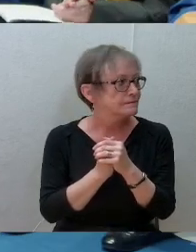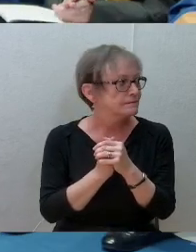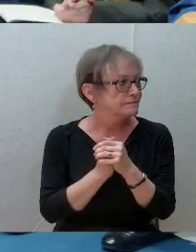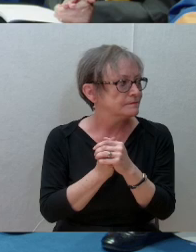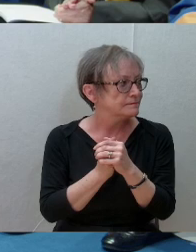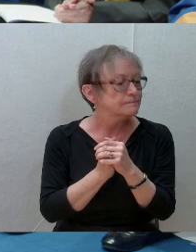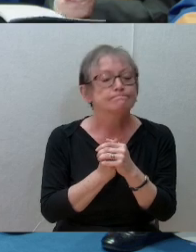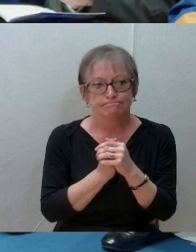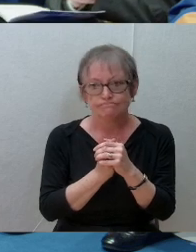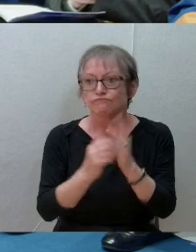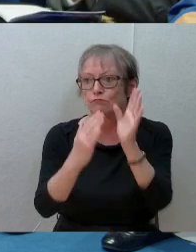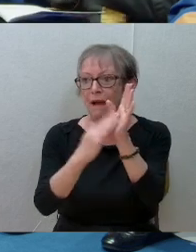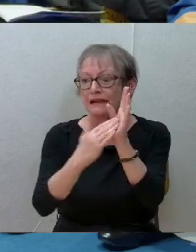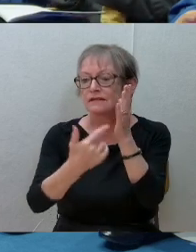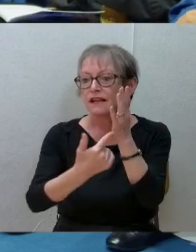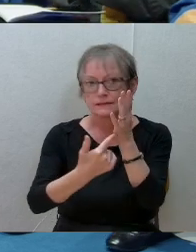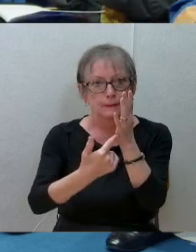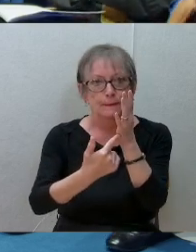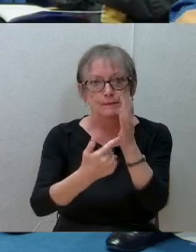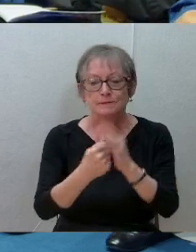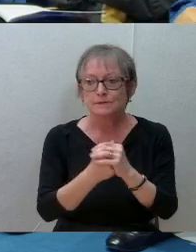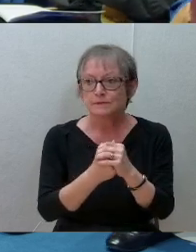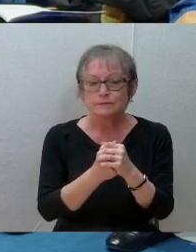Megan Thompson.